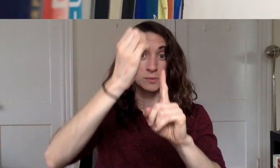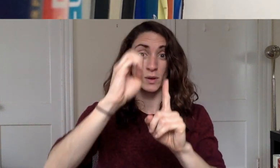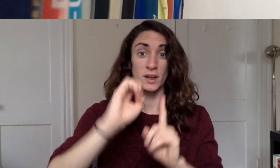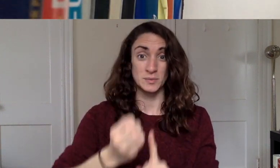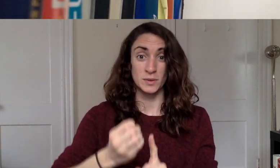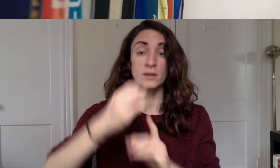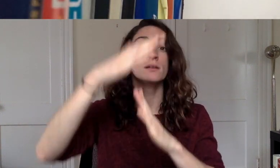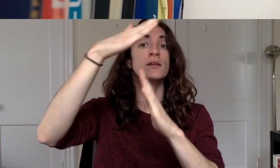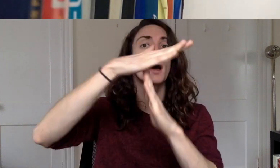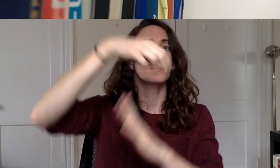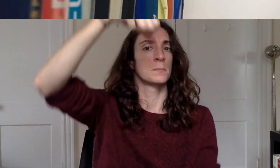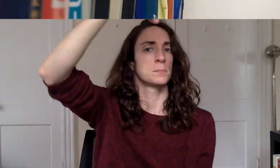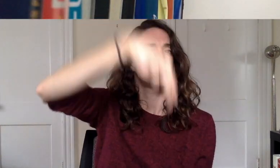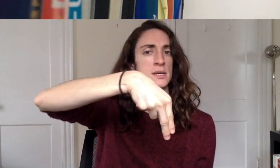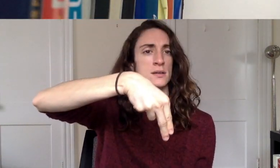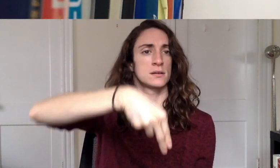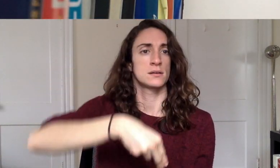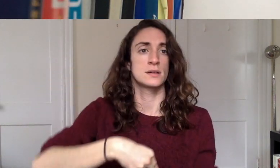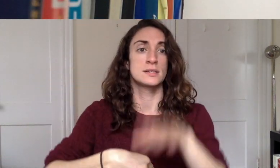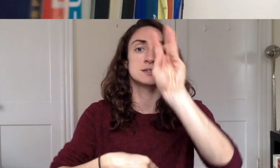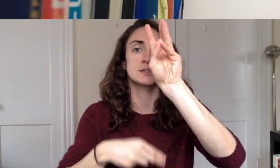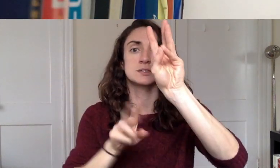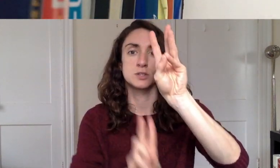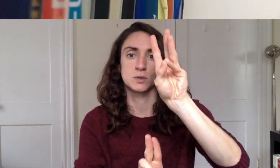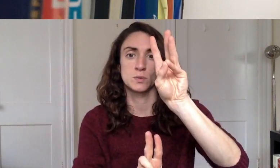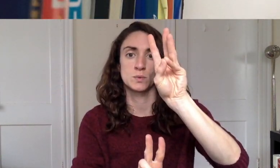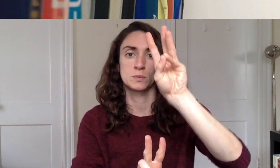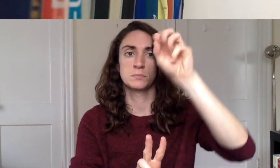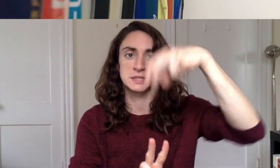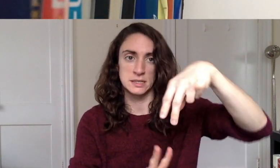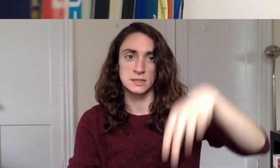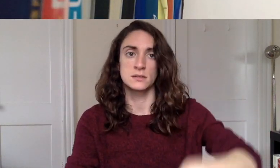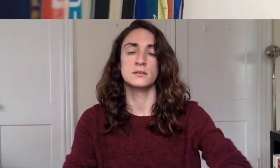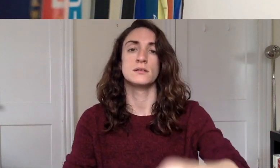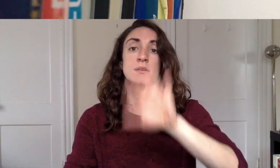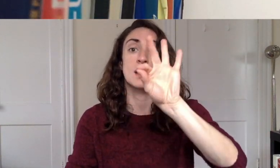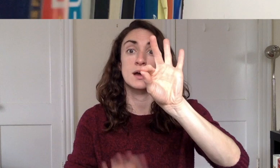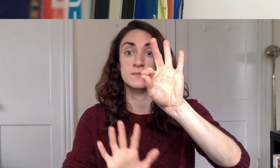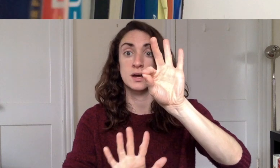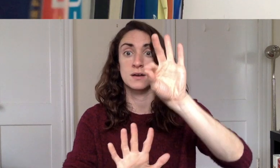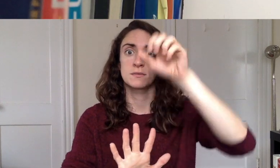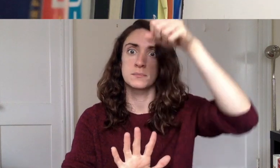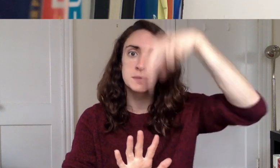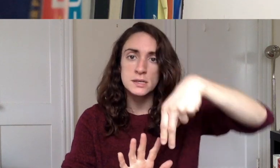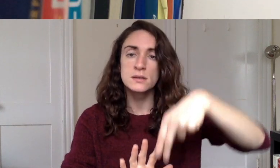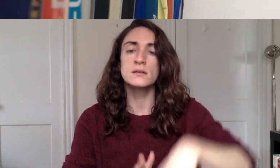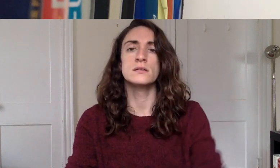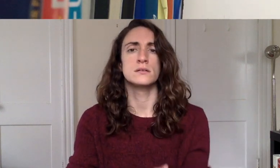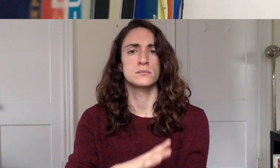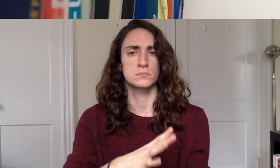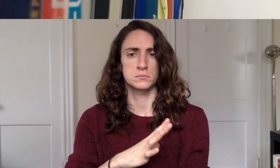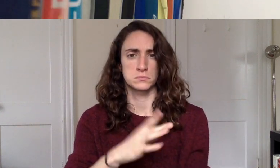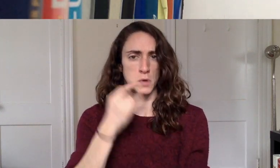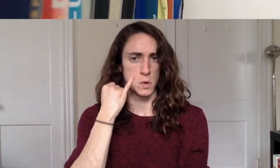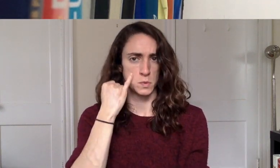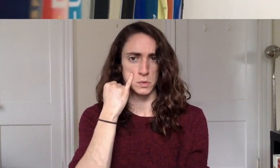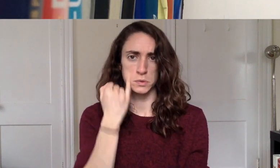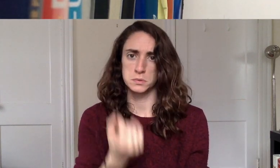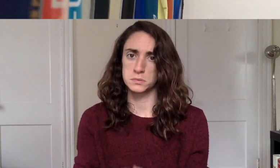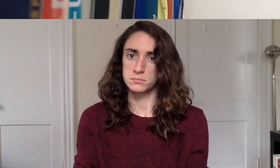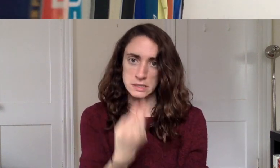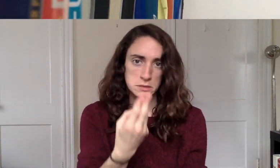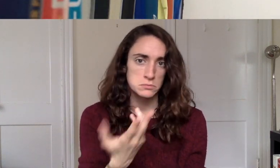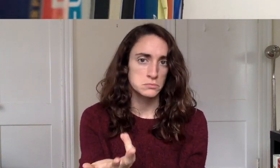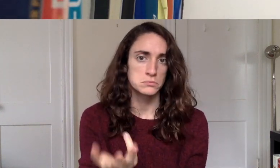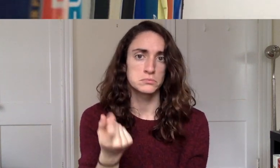Okay, so in those examples, the exponent in the numerator was greater than the exponent in the denominator. But what if that's not the case? What if the exponent in the denominator is greater